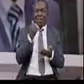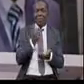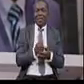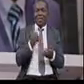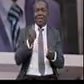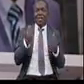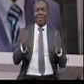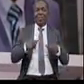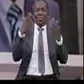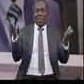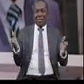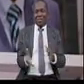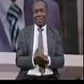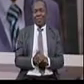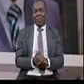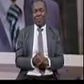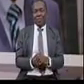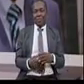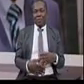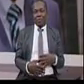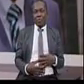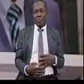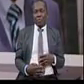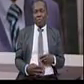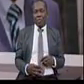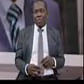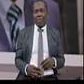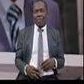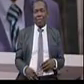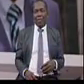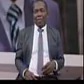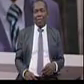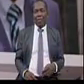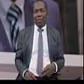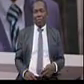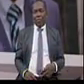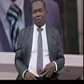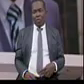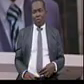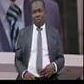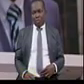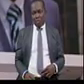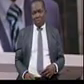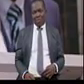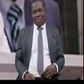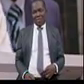Let me do something that will cause you to laugh a little bit.